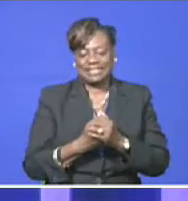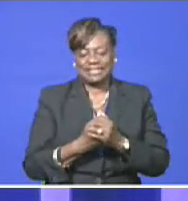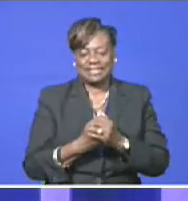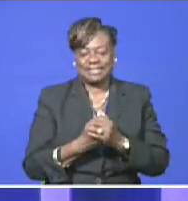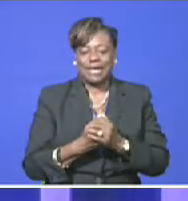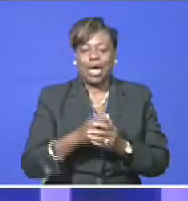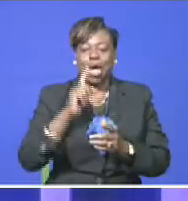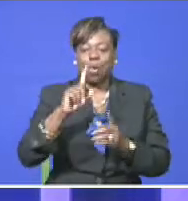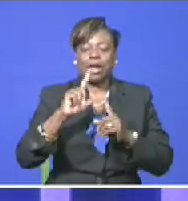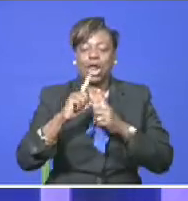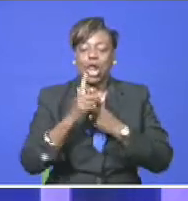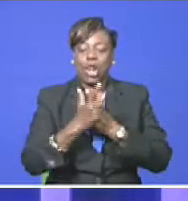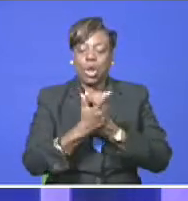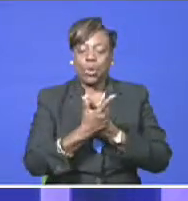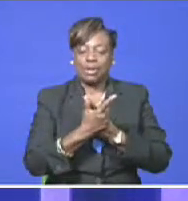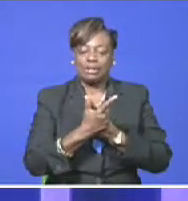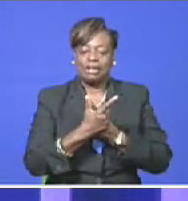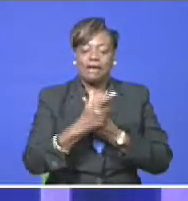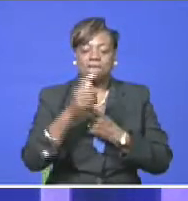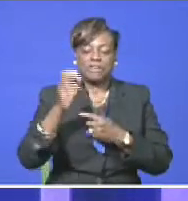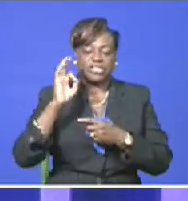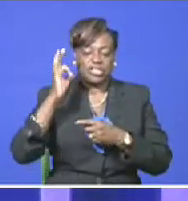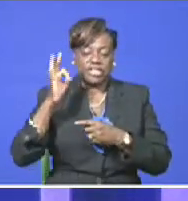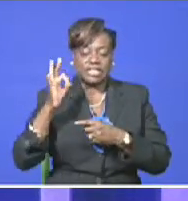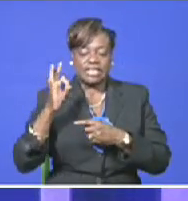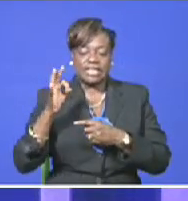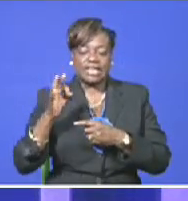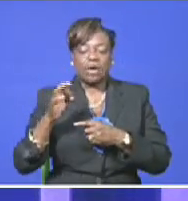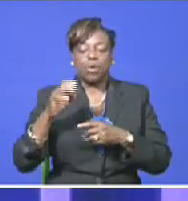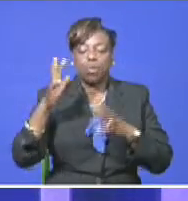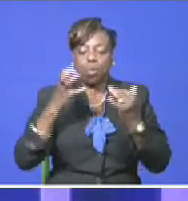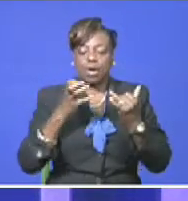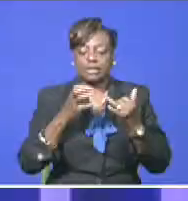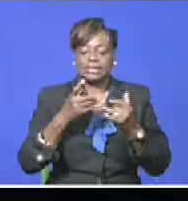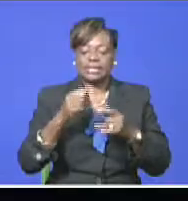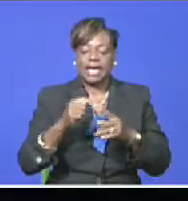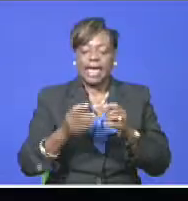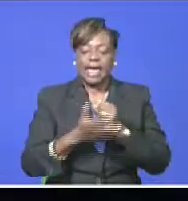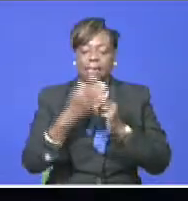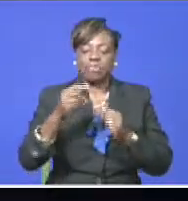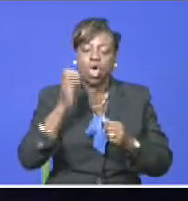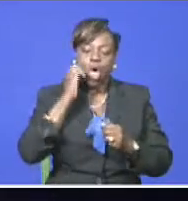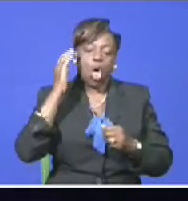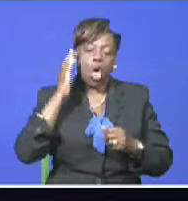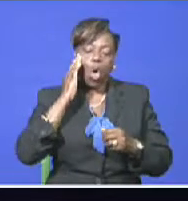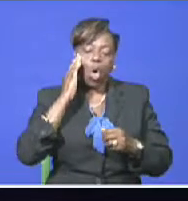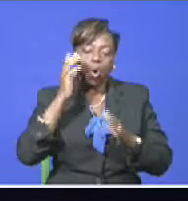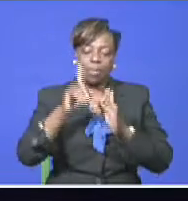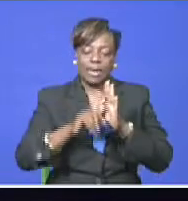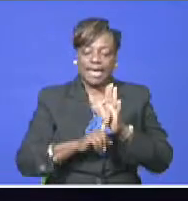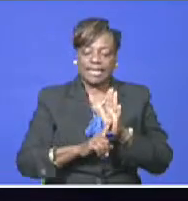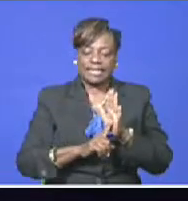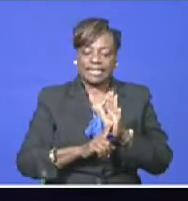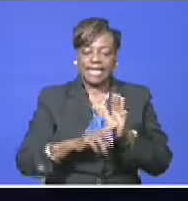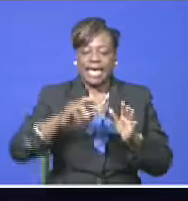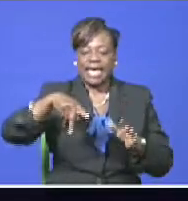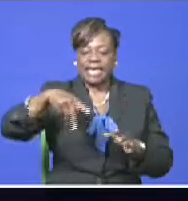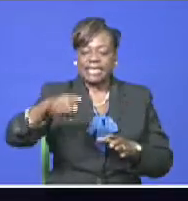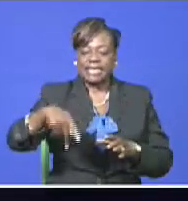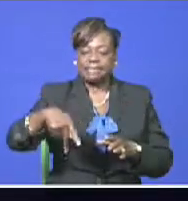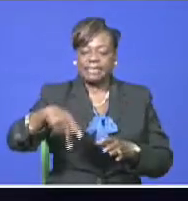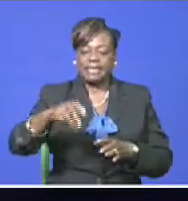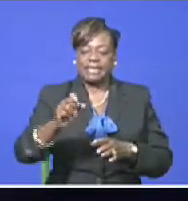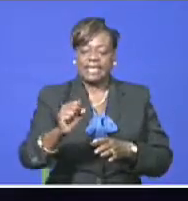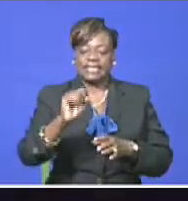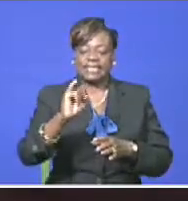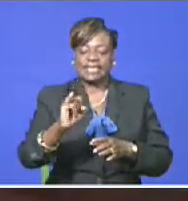Well, one local fraternity continuing its efforts to assist the homeless. The Beta Beta Lambda chapter of Phi Beta Sigma Fraternity Incorporated